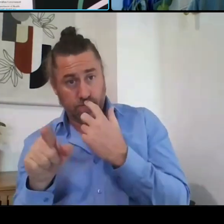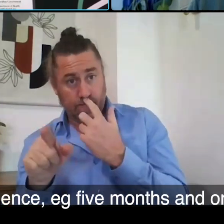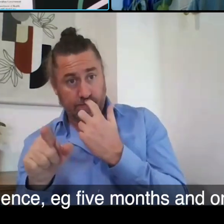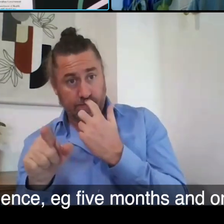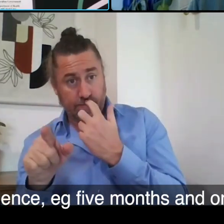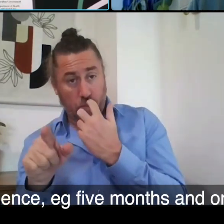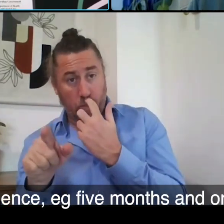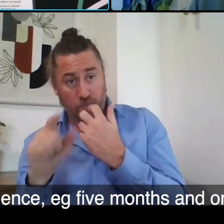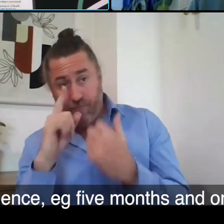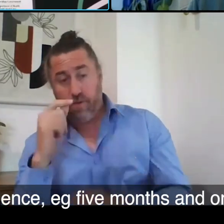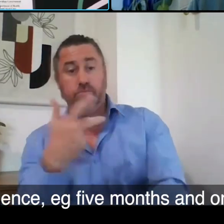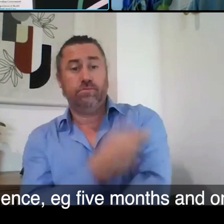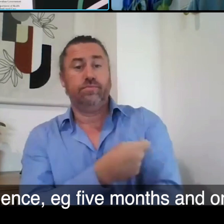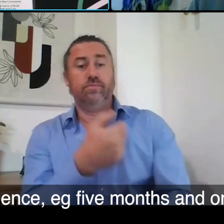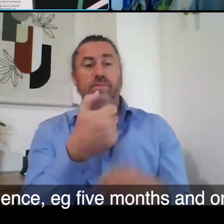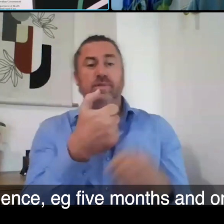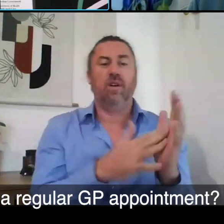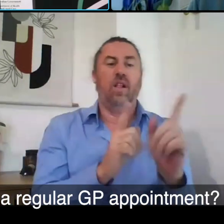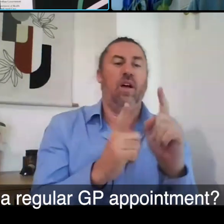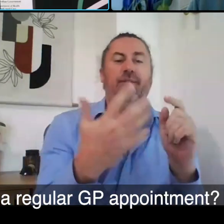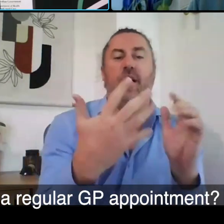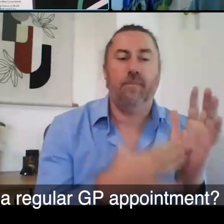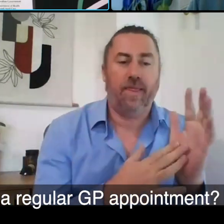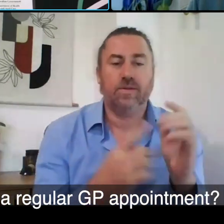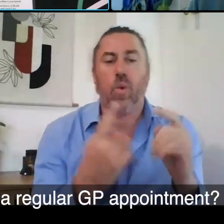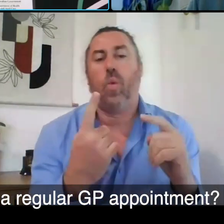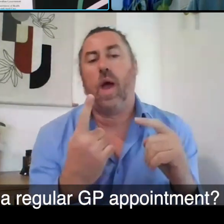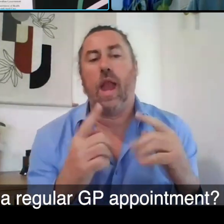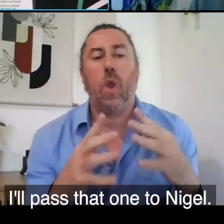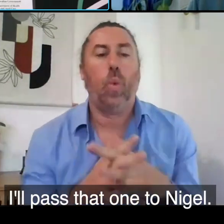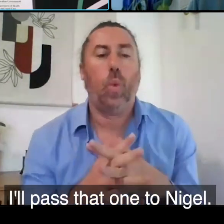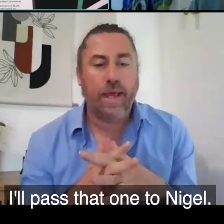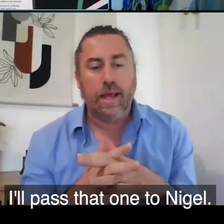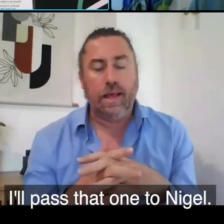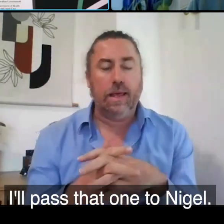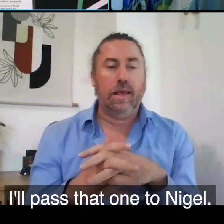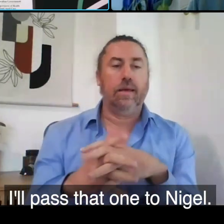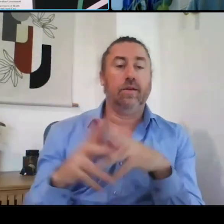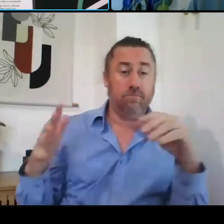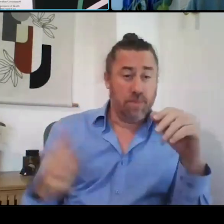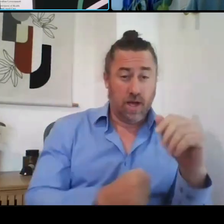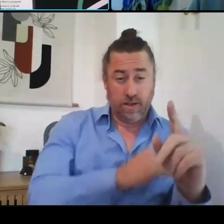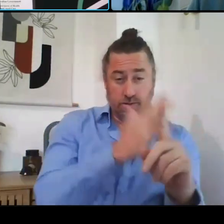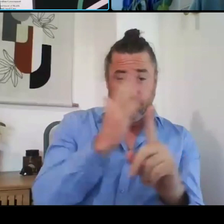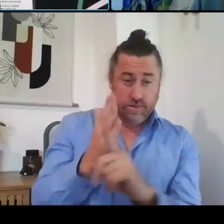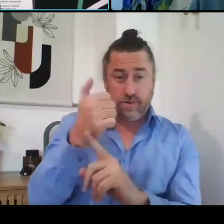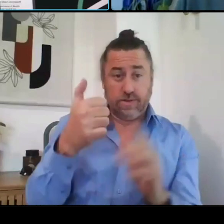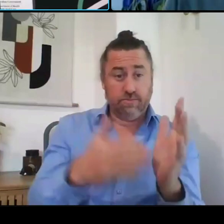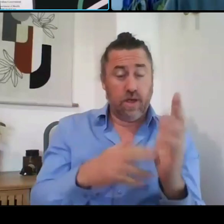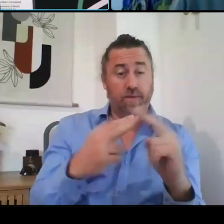6 months for convenience, e.g. 5 months and 1 week at a regular GP appointment? I'll pass that one to Nigel.